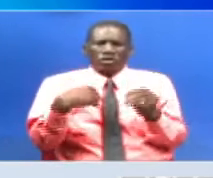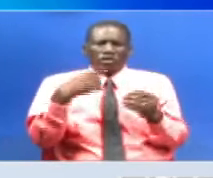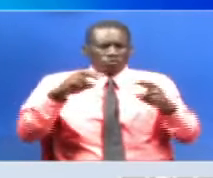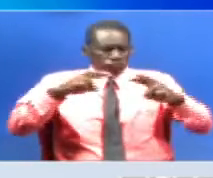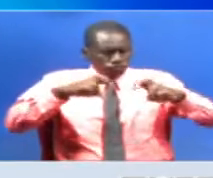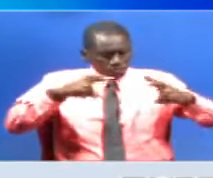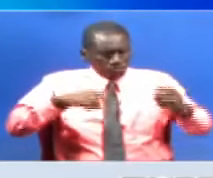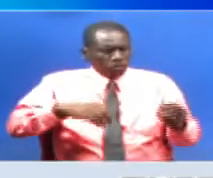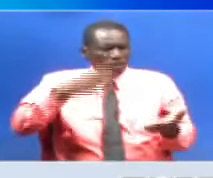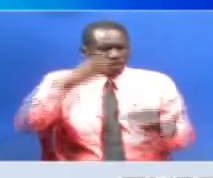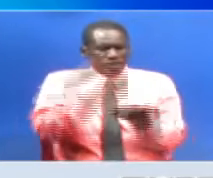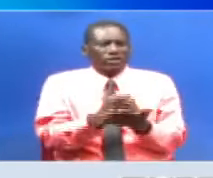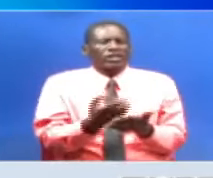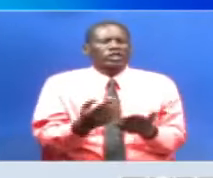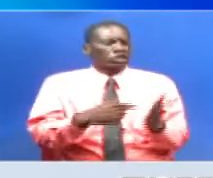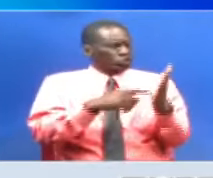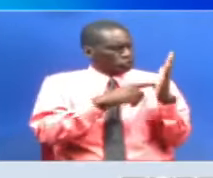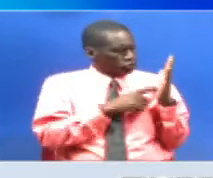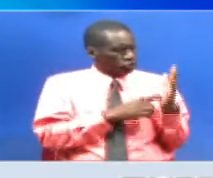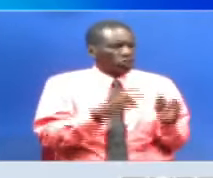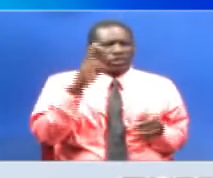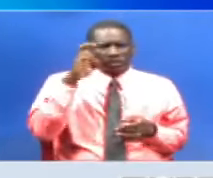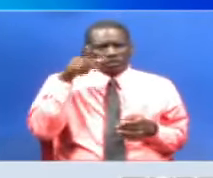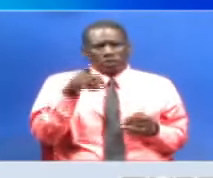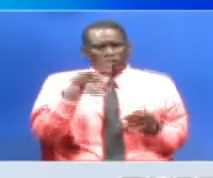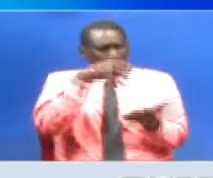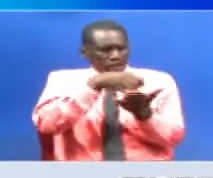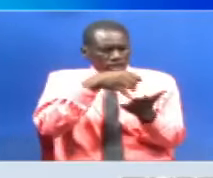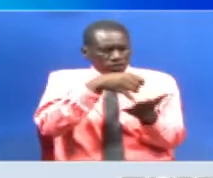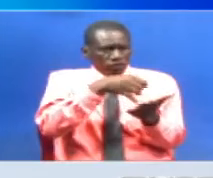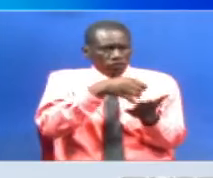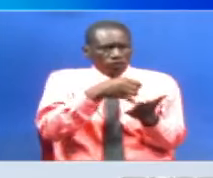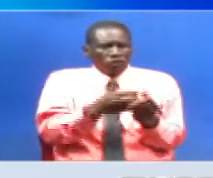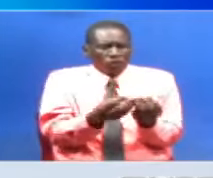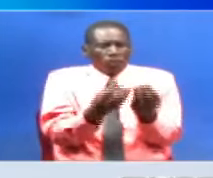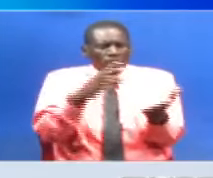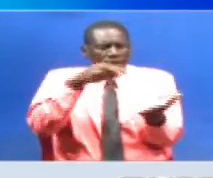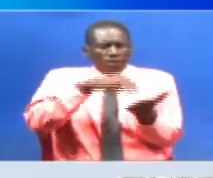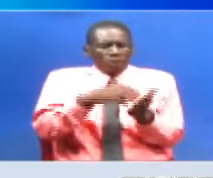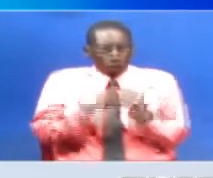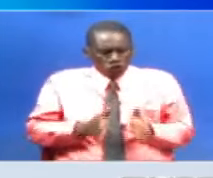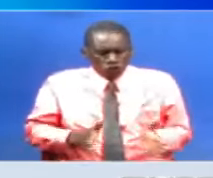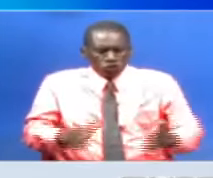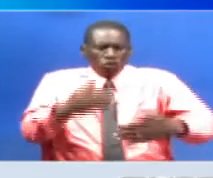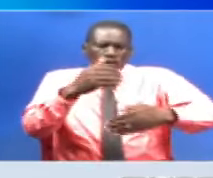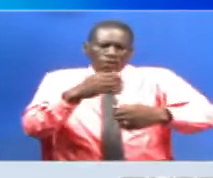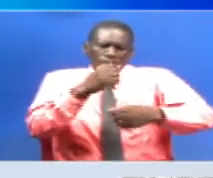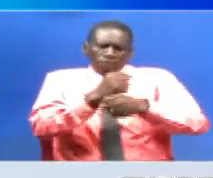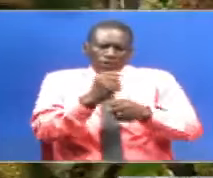evidence and record pointed to the accused person's involvement in the multi-million road construction scandal.